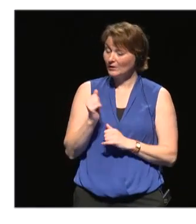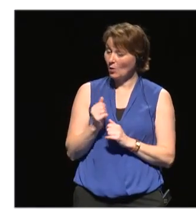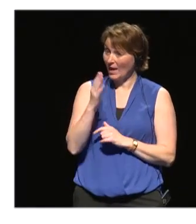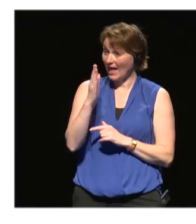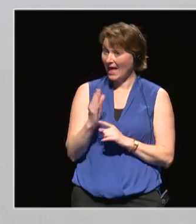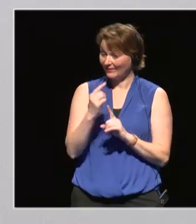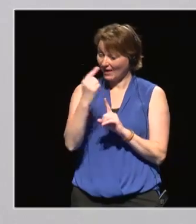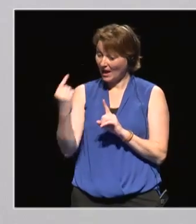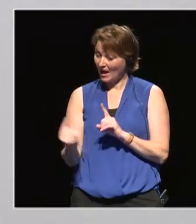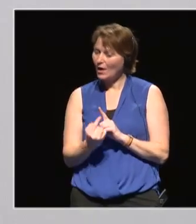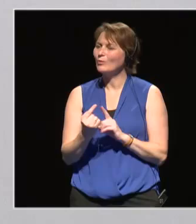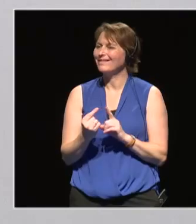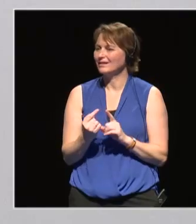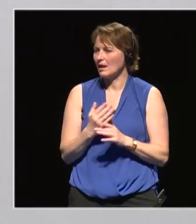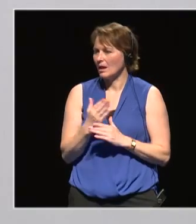blocks.